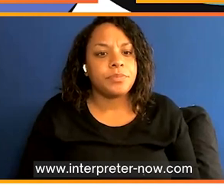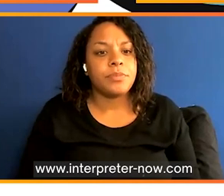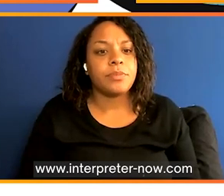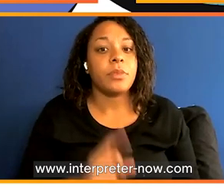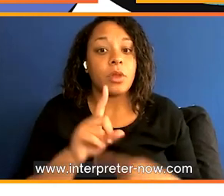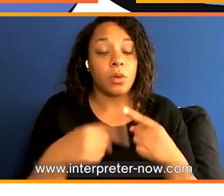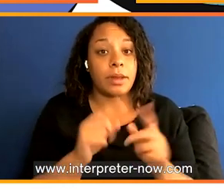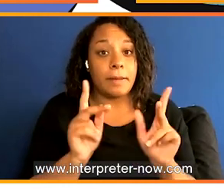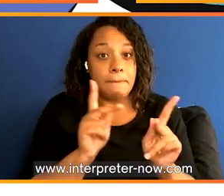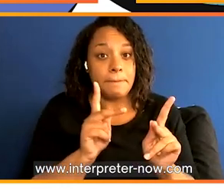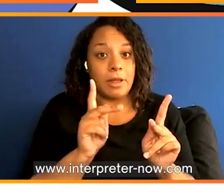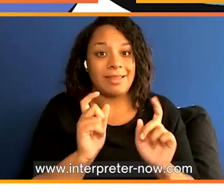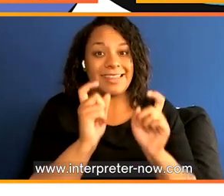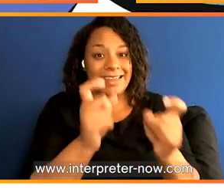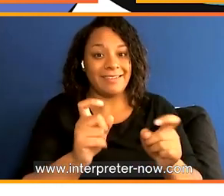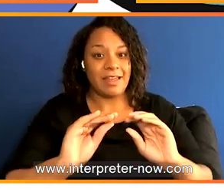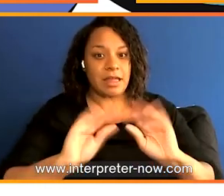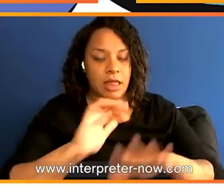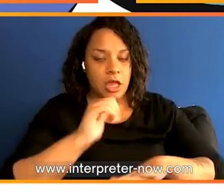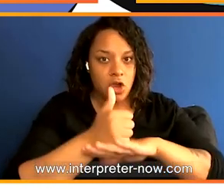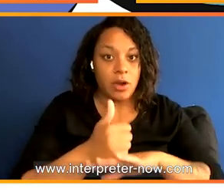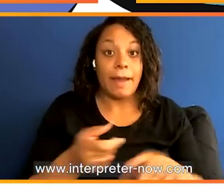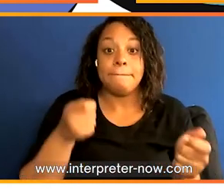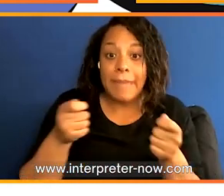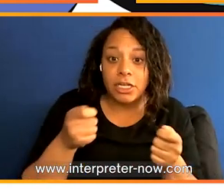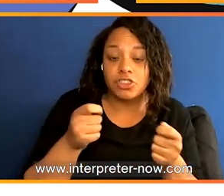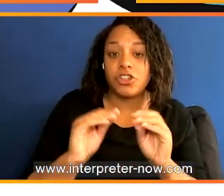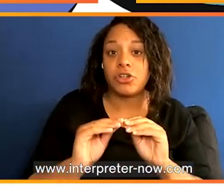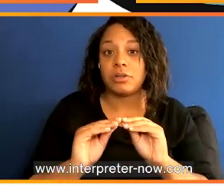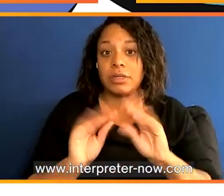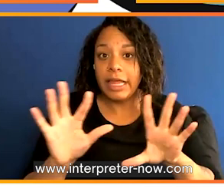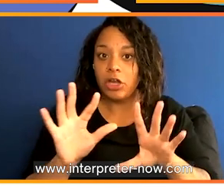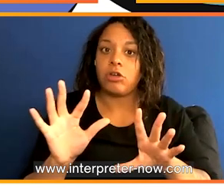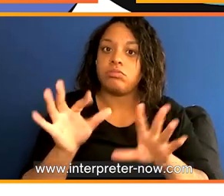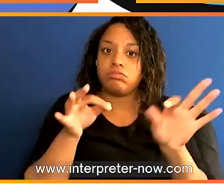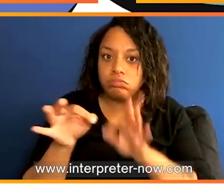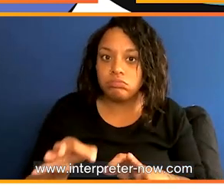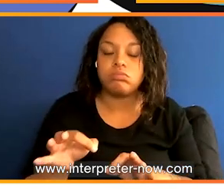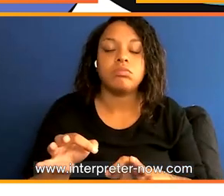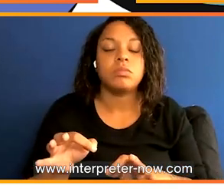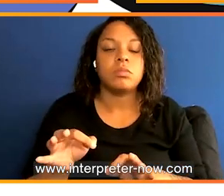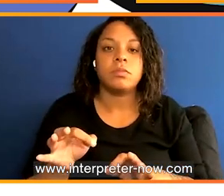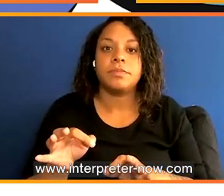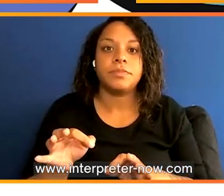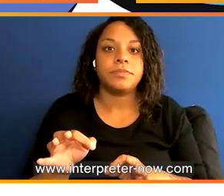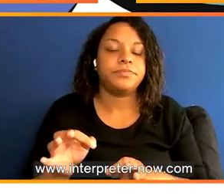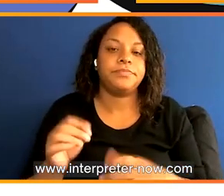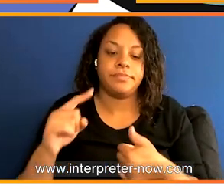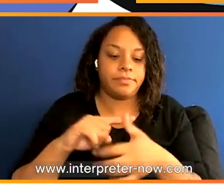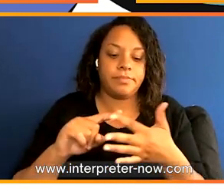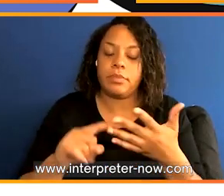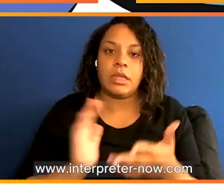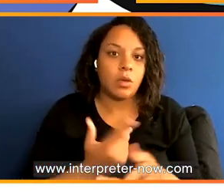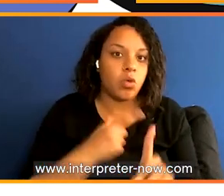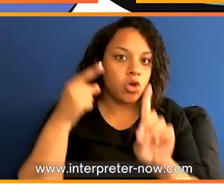which is maybe why you asked a question around incentives. You know, I think there's real, when people give real clarity, so when managers